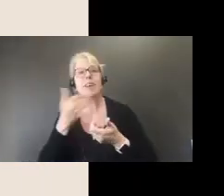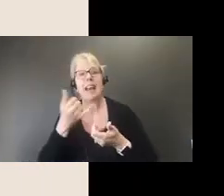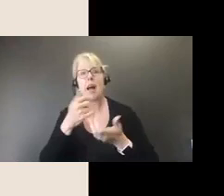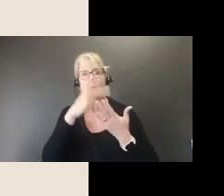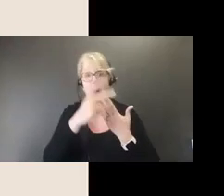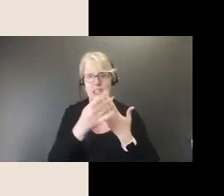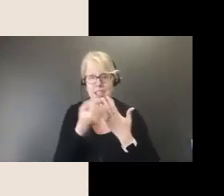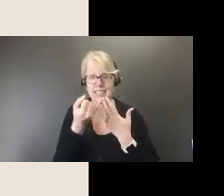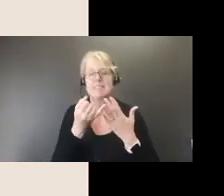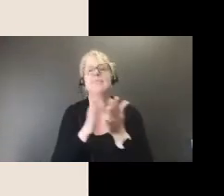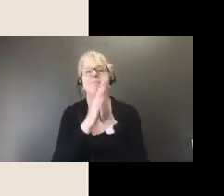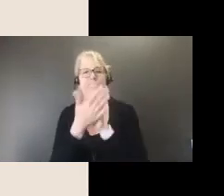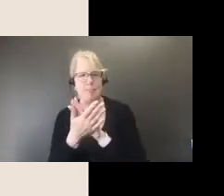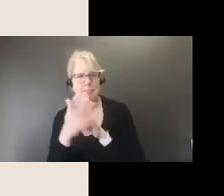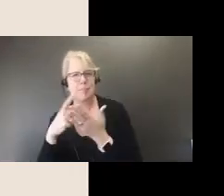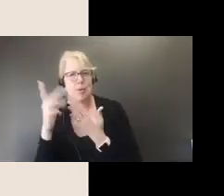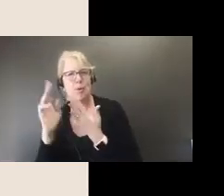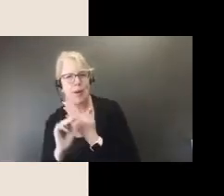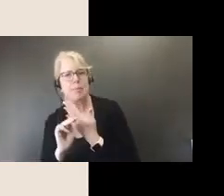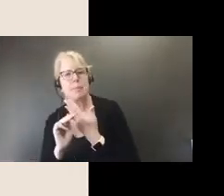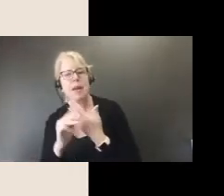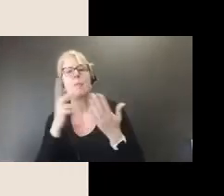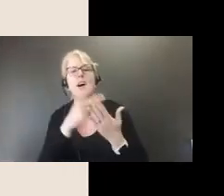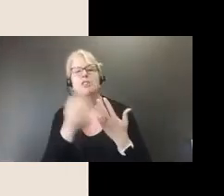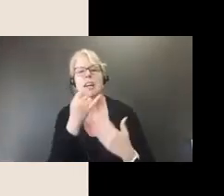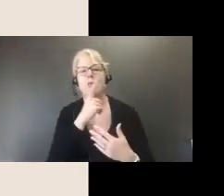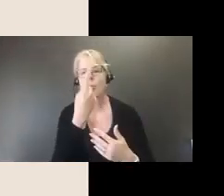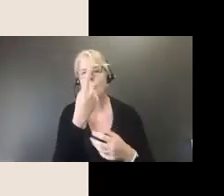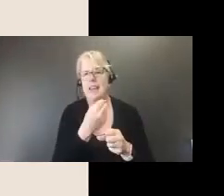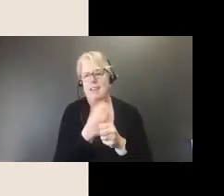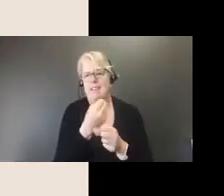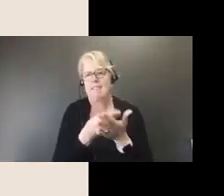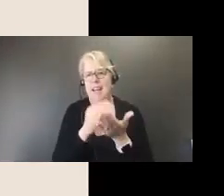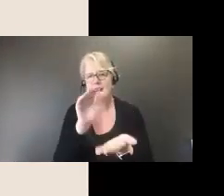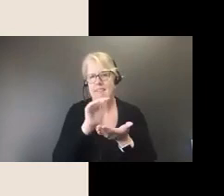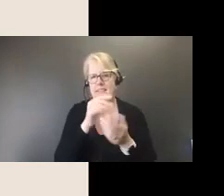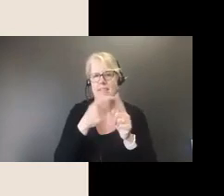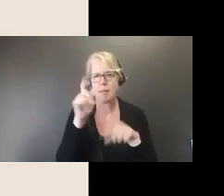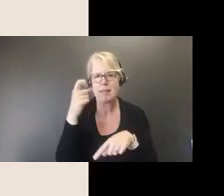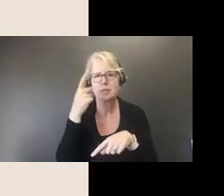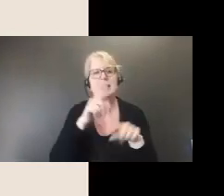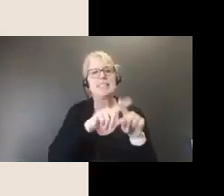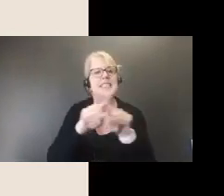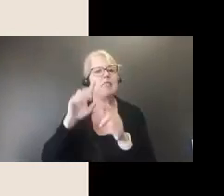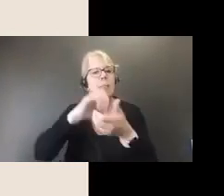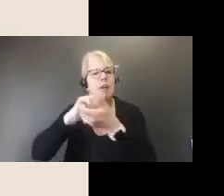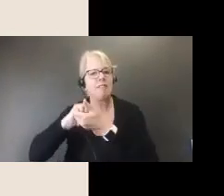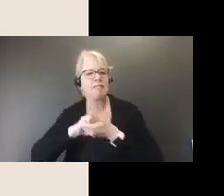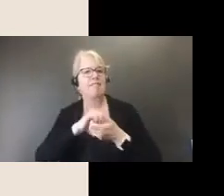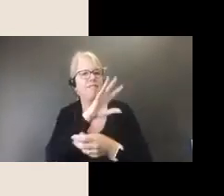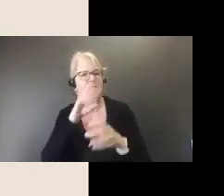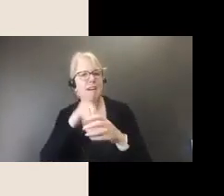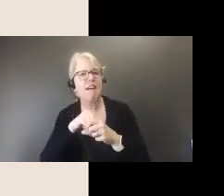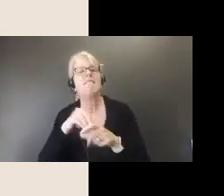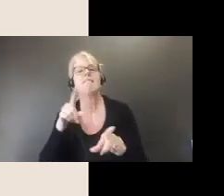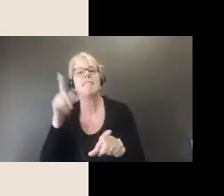program, but the project was the 1-year funding that we received from the ministry, and these partners were all involved. Of course, the